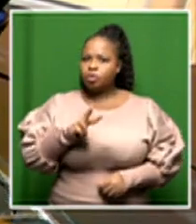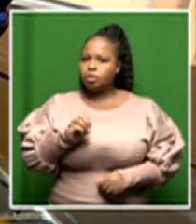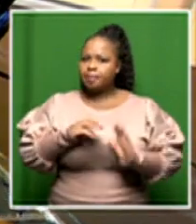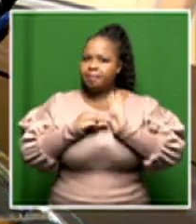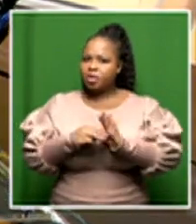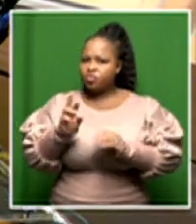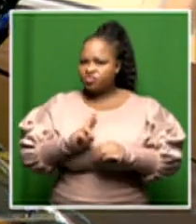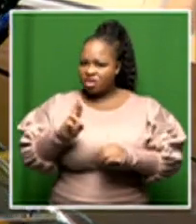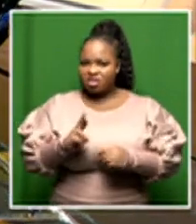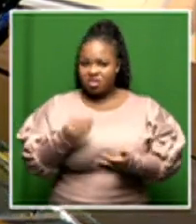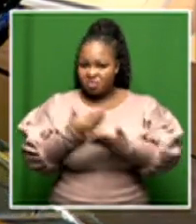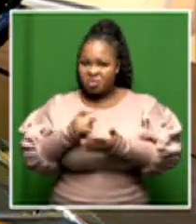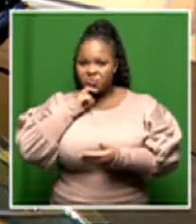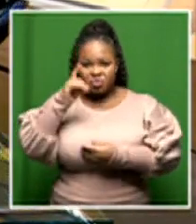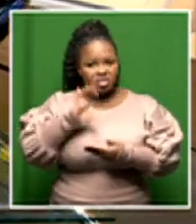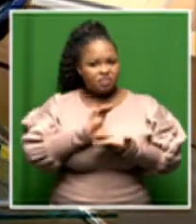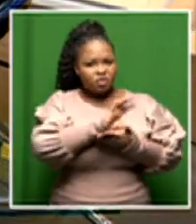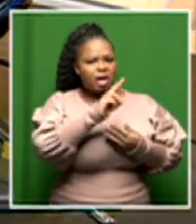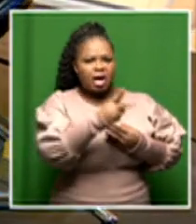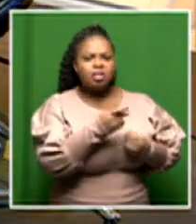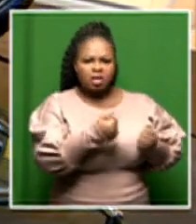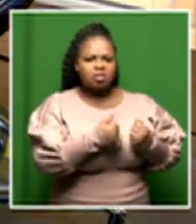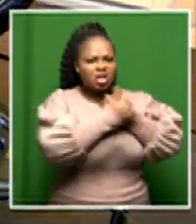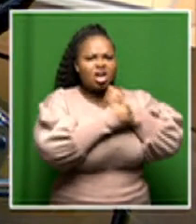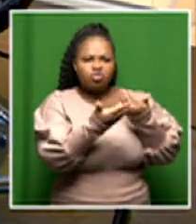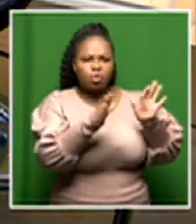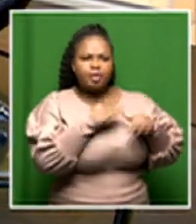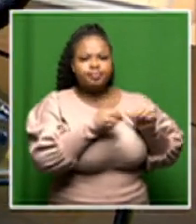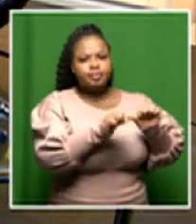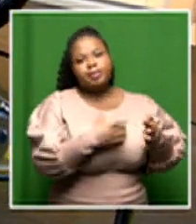million rand that could have been. Some of those missions could have possibly remained open.